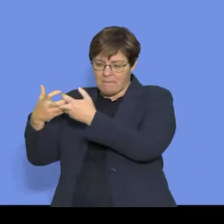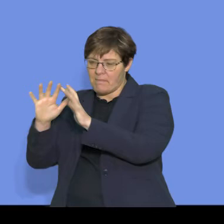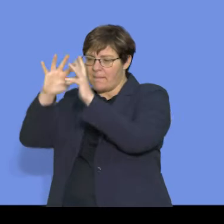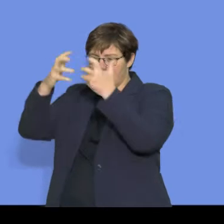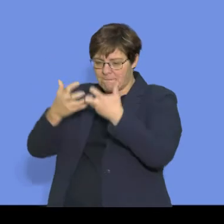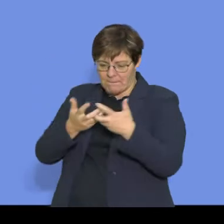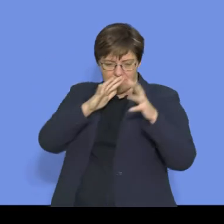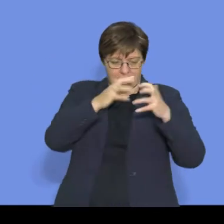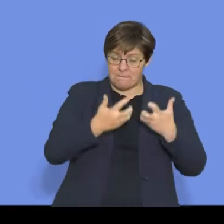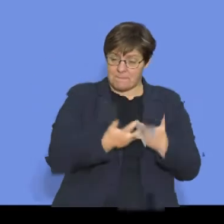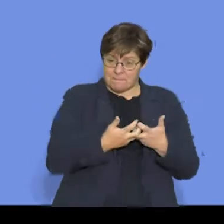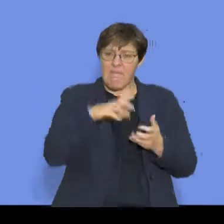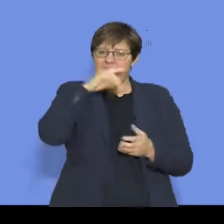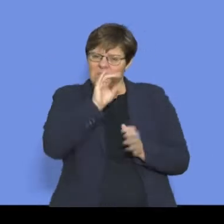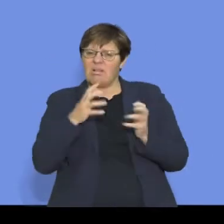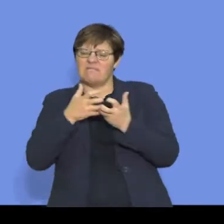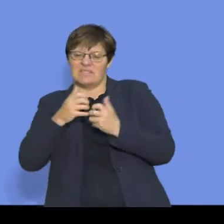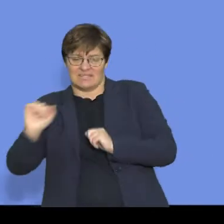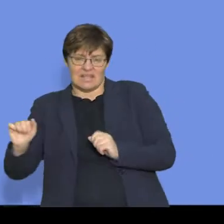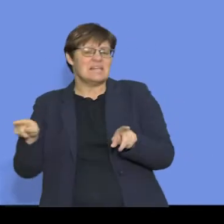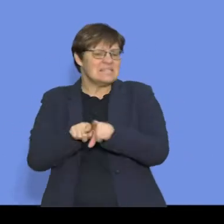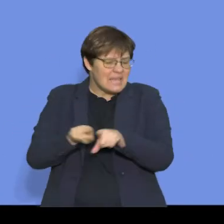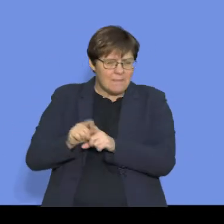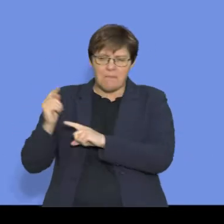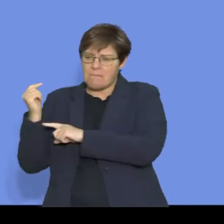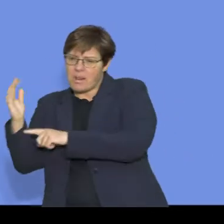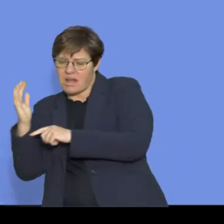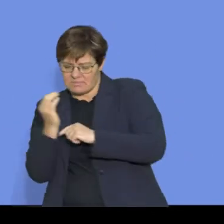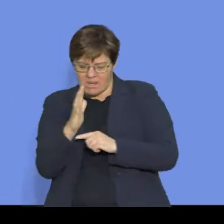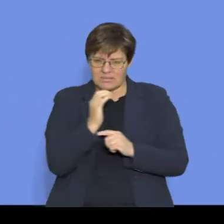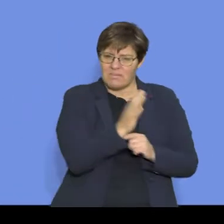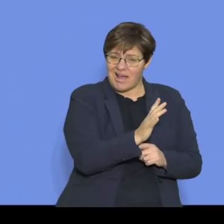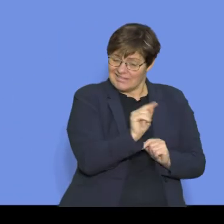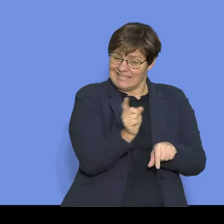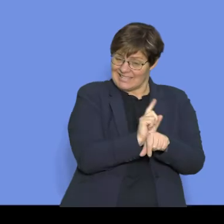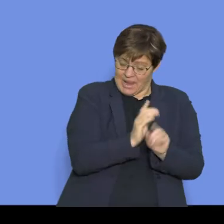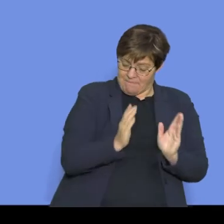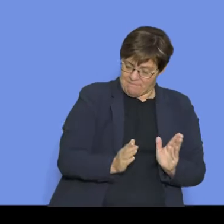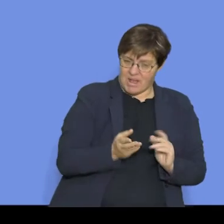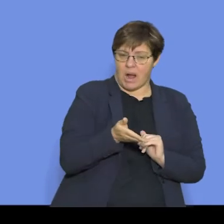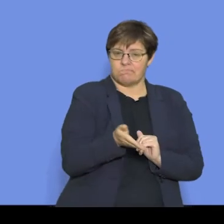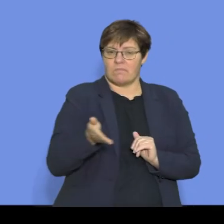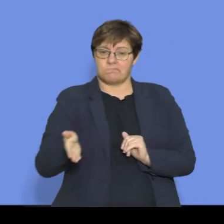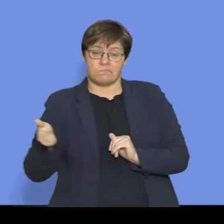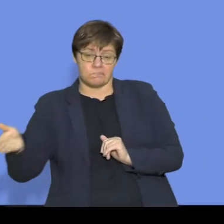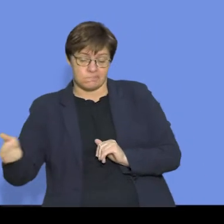the different animals and plants that lived on Earth at that particular time.